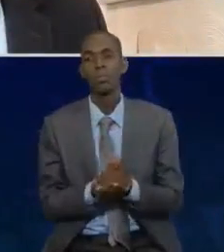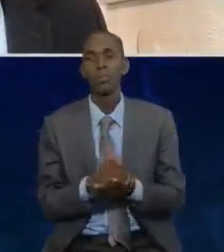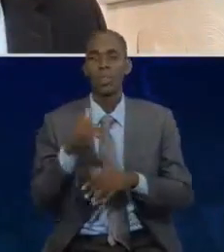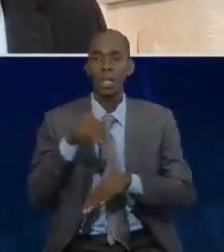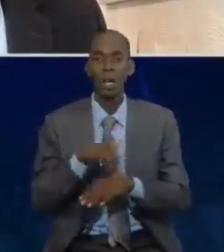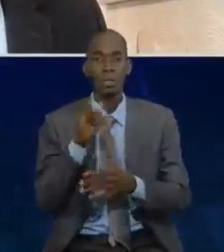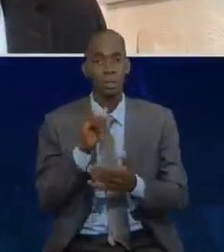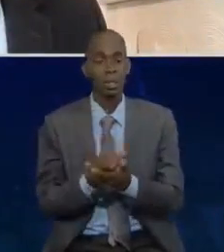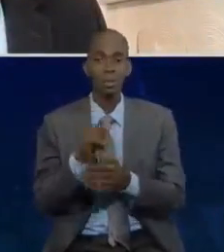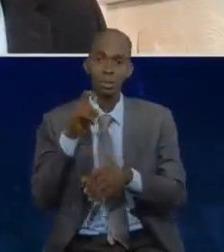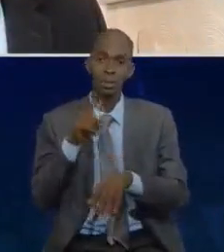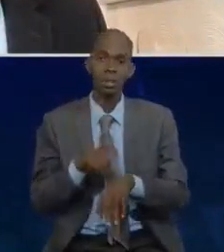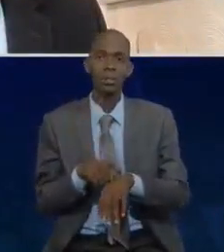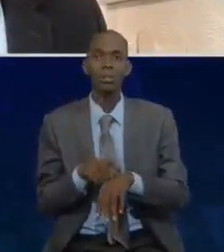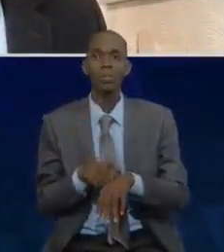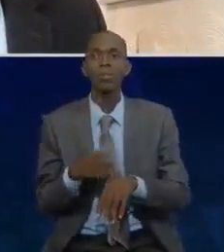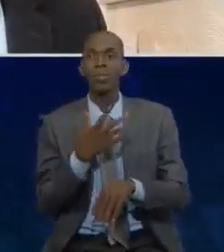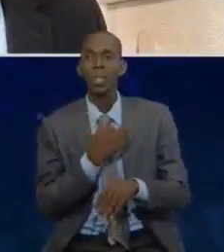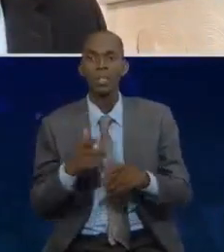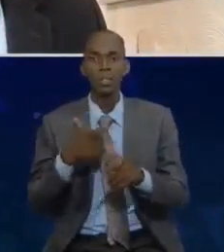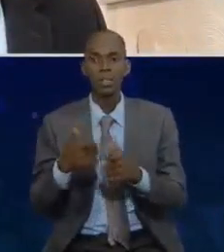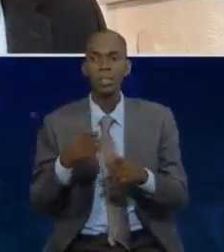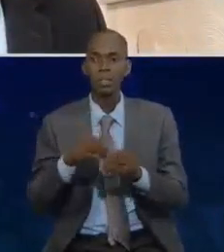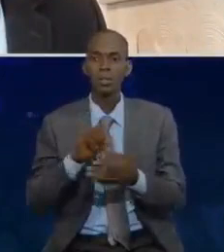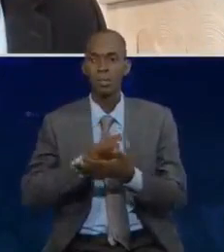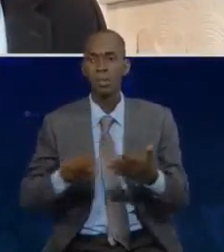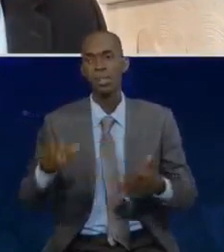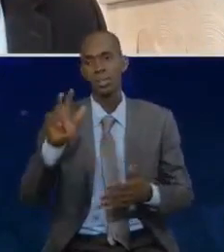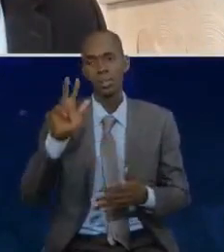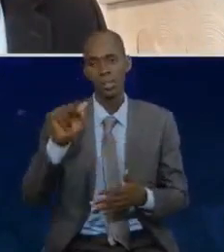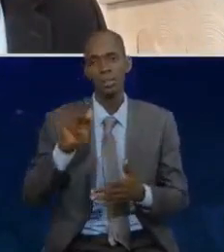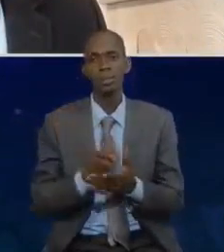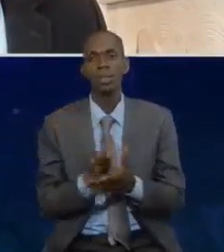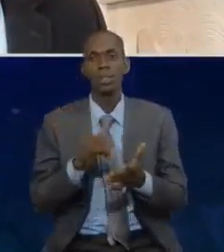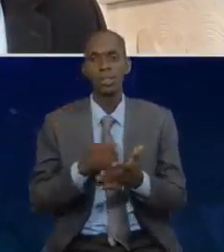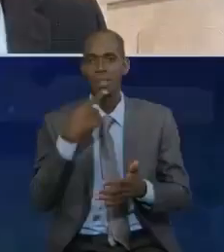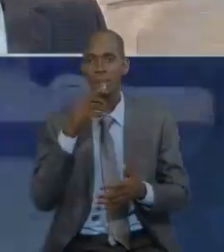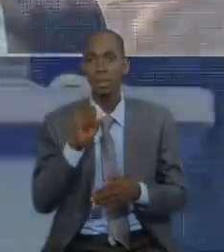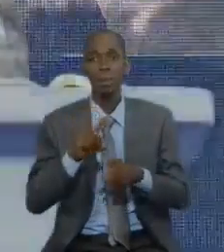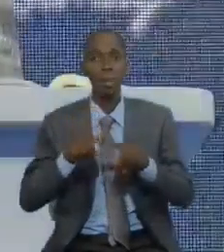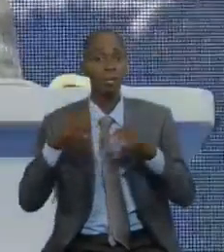time. And then in verse 13, he says, but now.